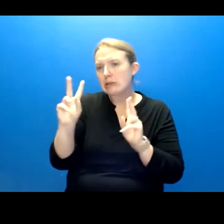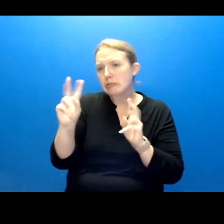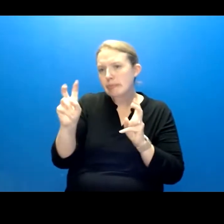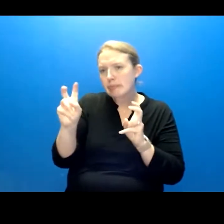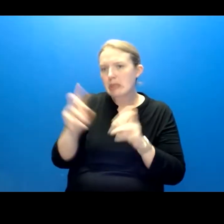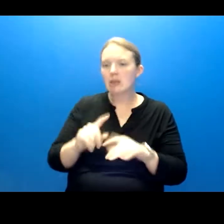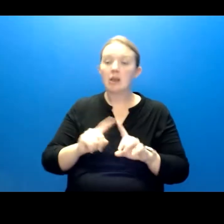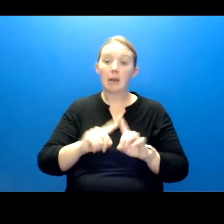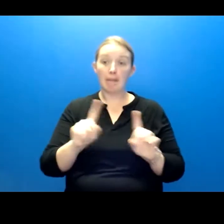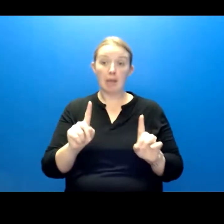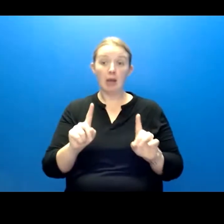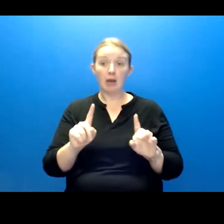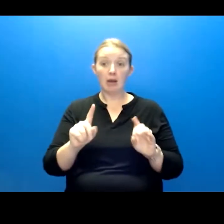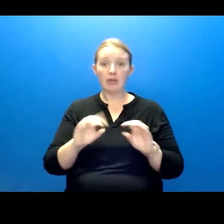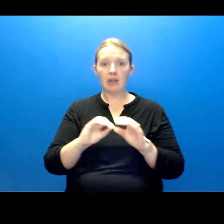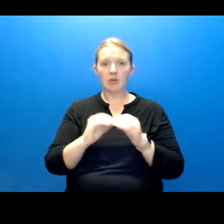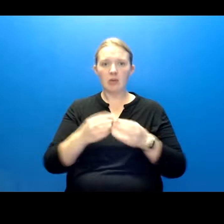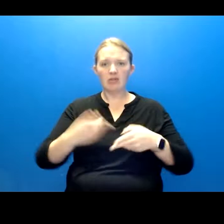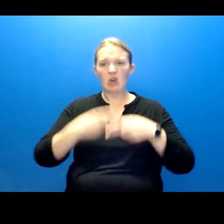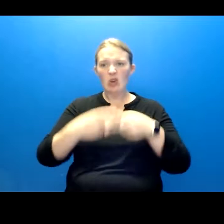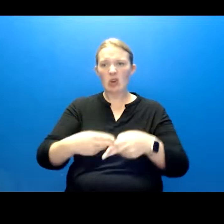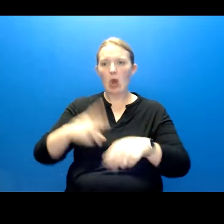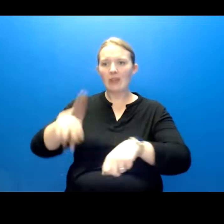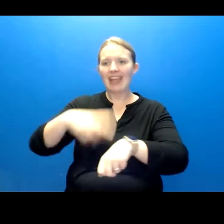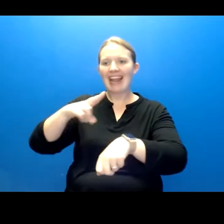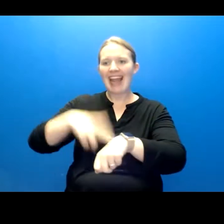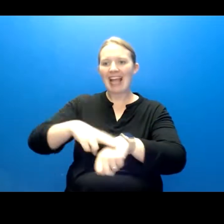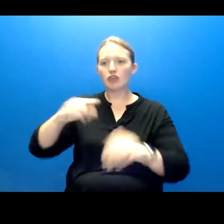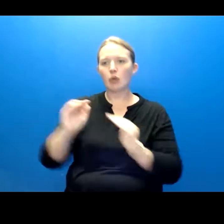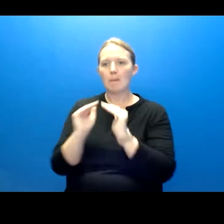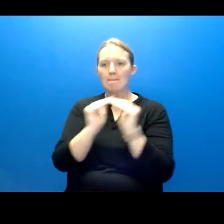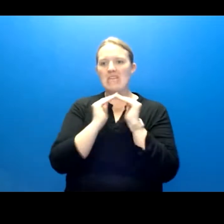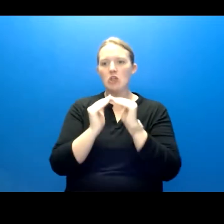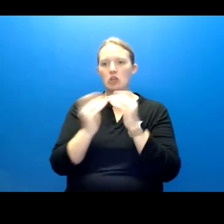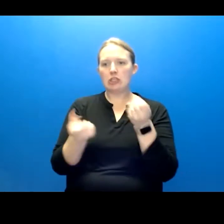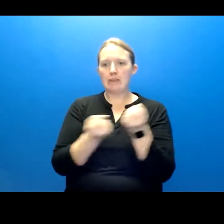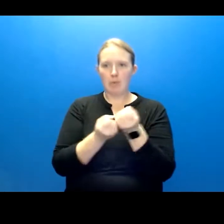an organization called National Peer Support.